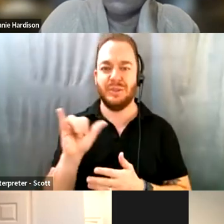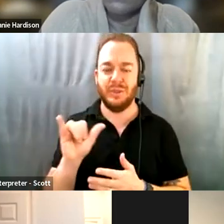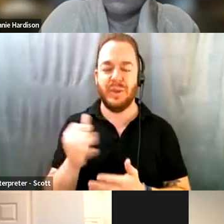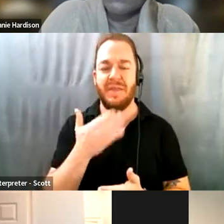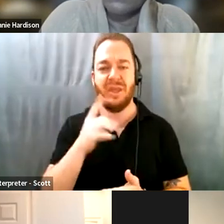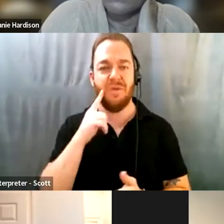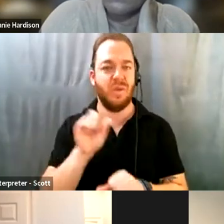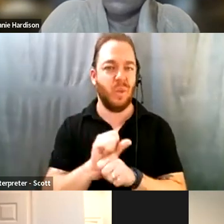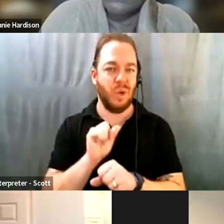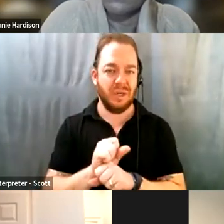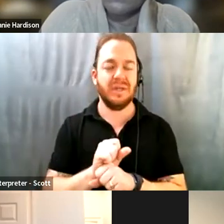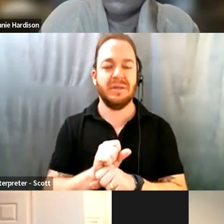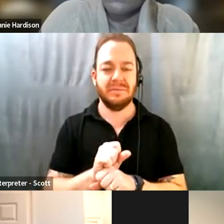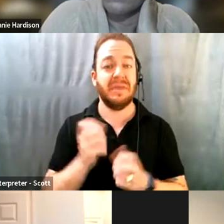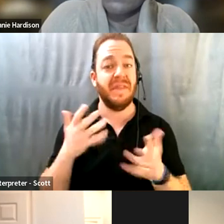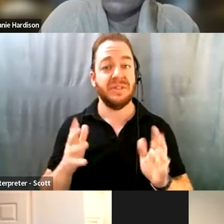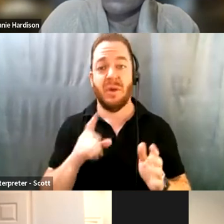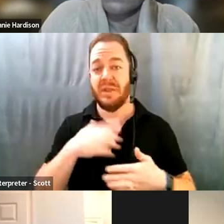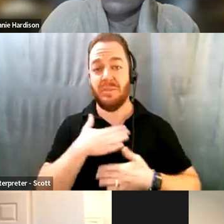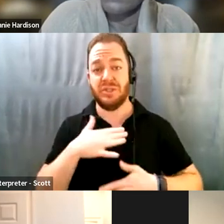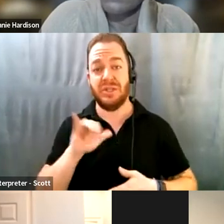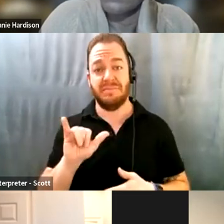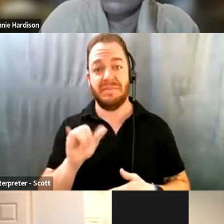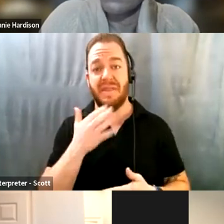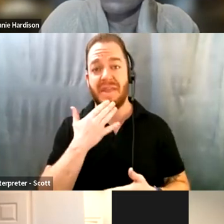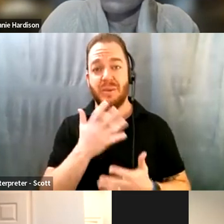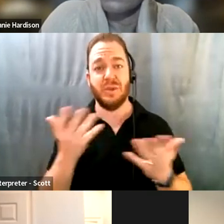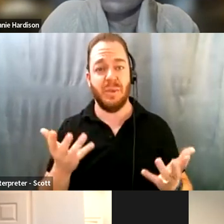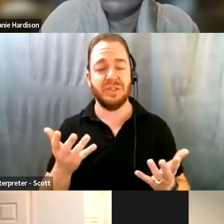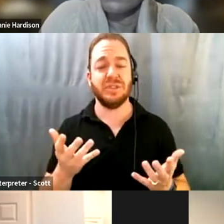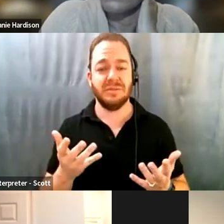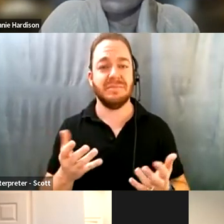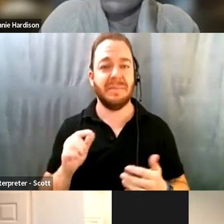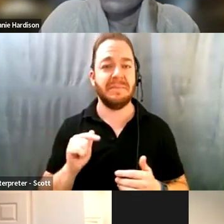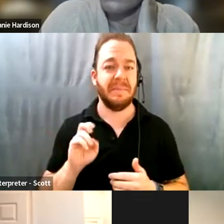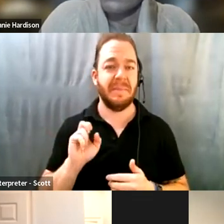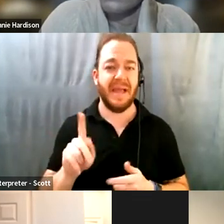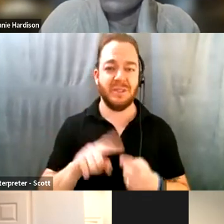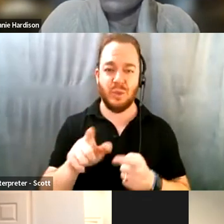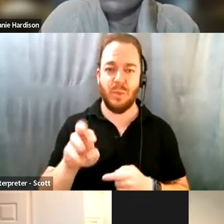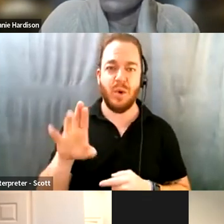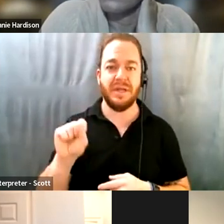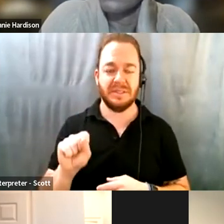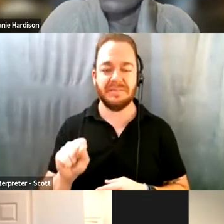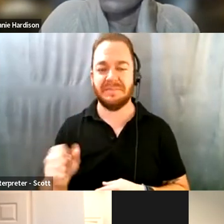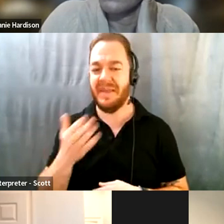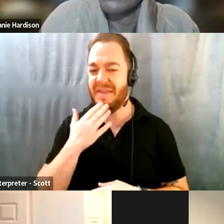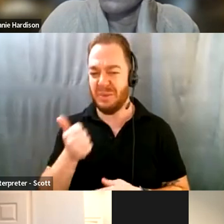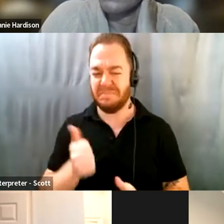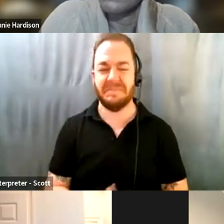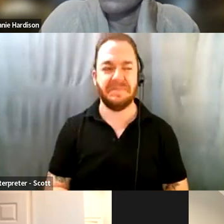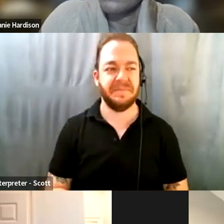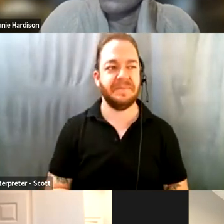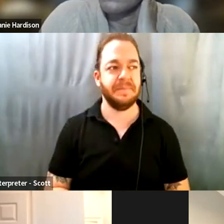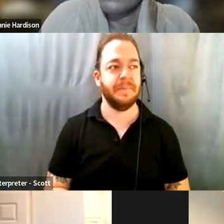thank you for the work. So that's it, I appreciate it. Thank you very much. And back to you, Boris. Okay. Ashes.